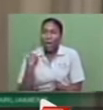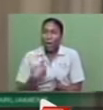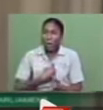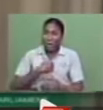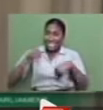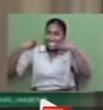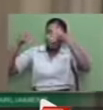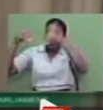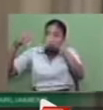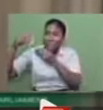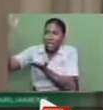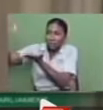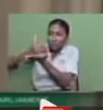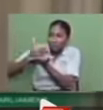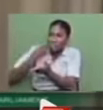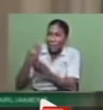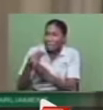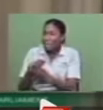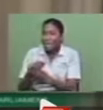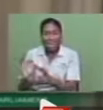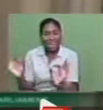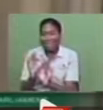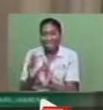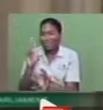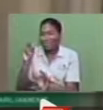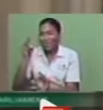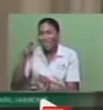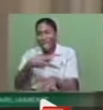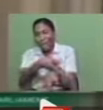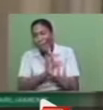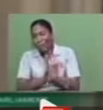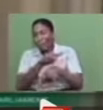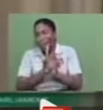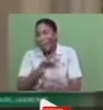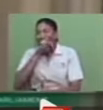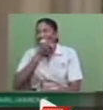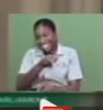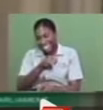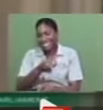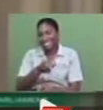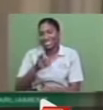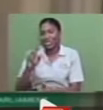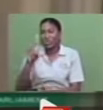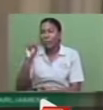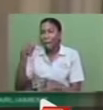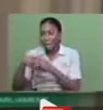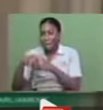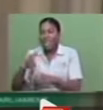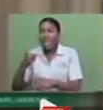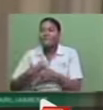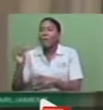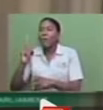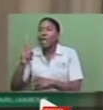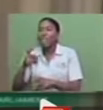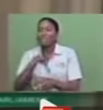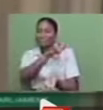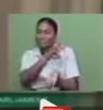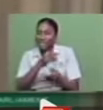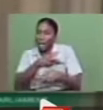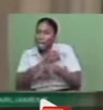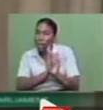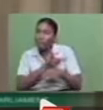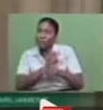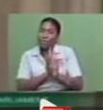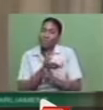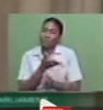hand, a bookkeeping kind of exercise with no real foreign exchange being earned. It must also